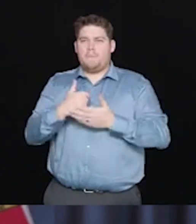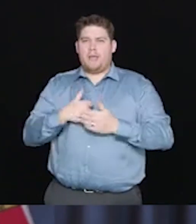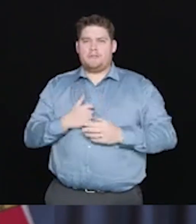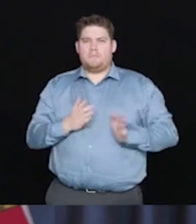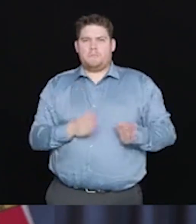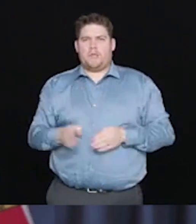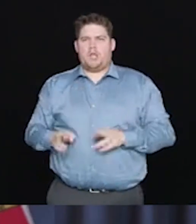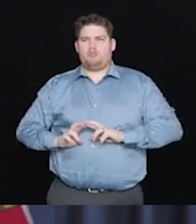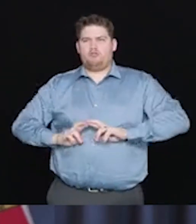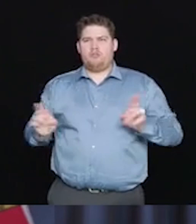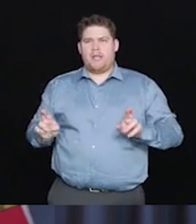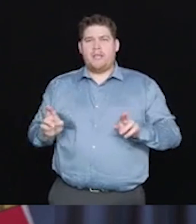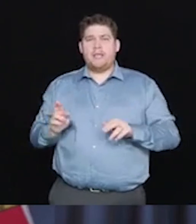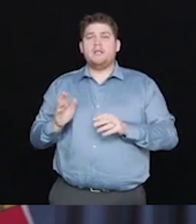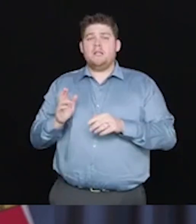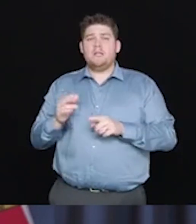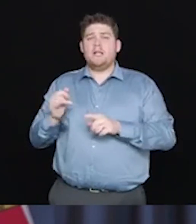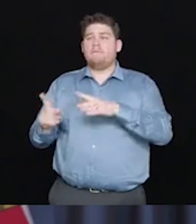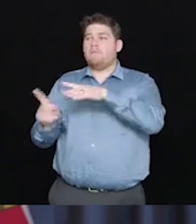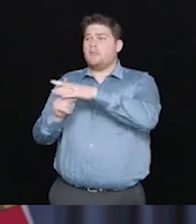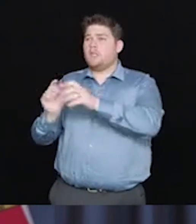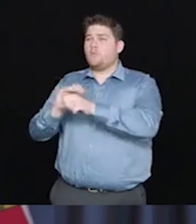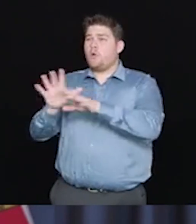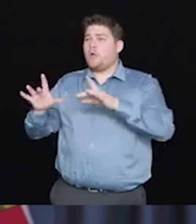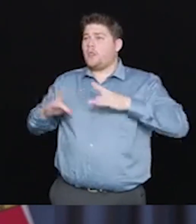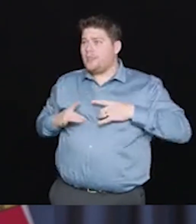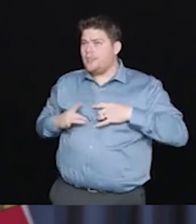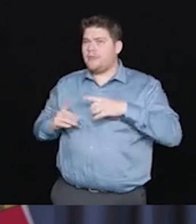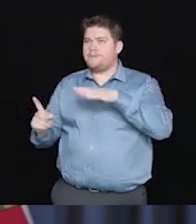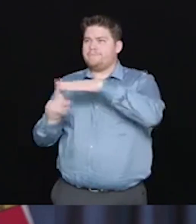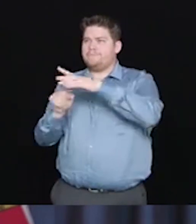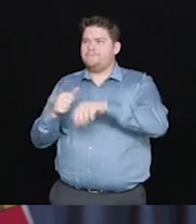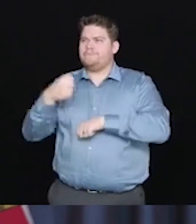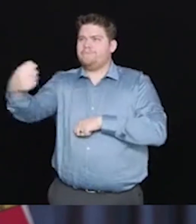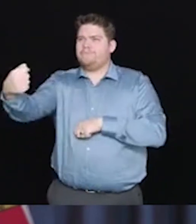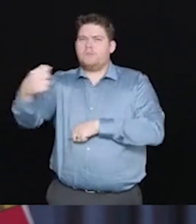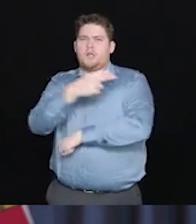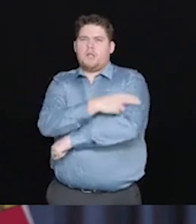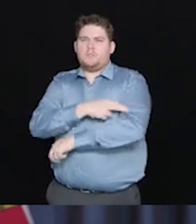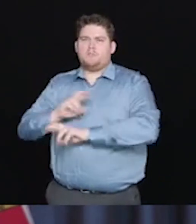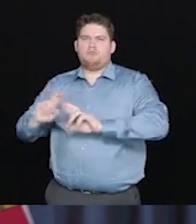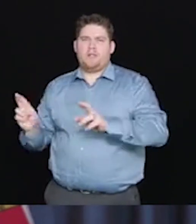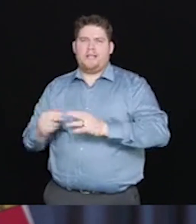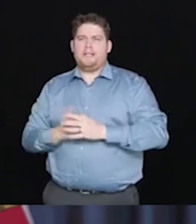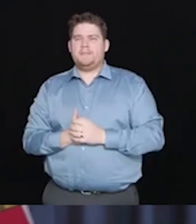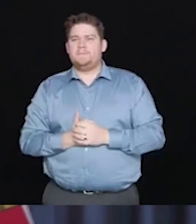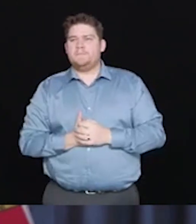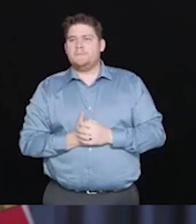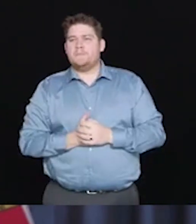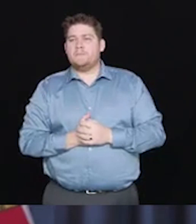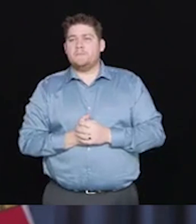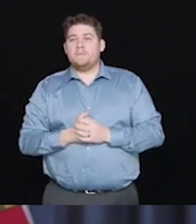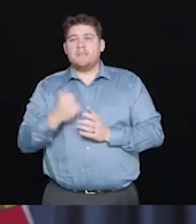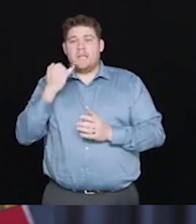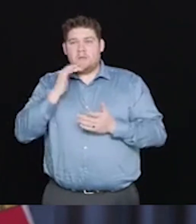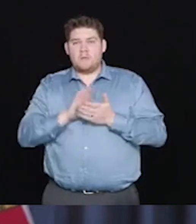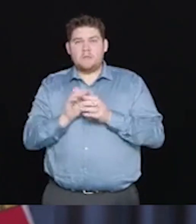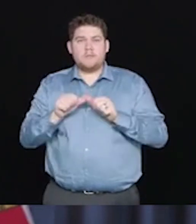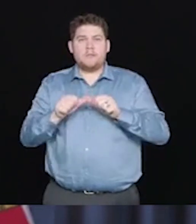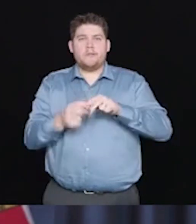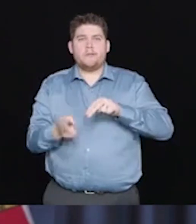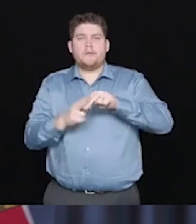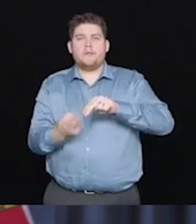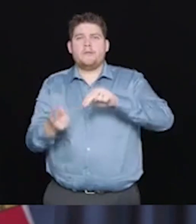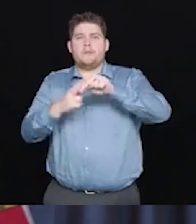hospital, assessments have been made because some surgeries defined as scheduled surgeries are urgent, especially in oncology, and